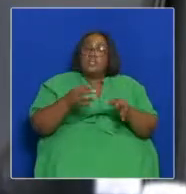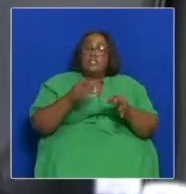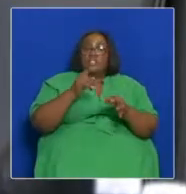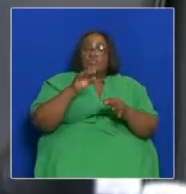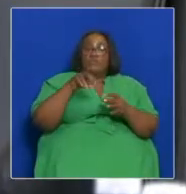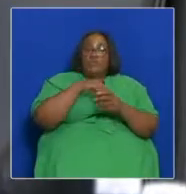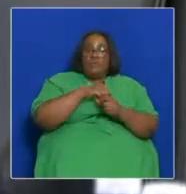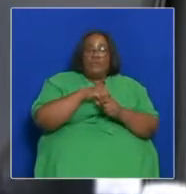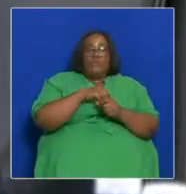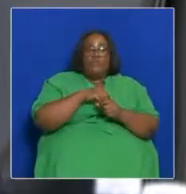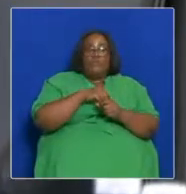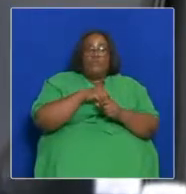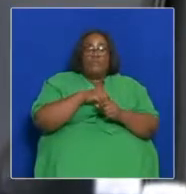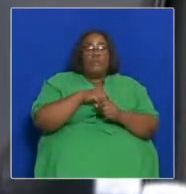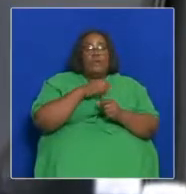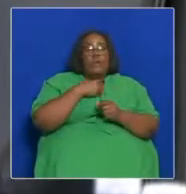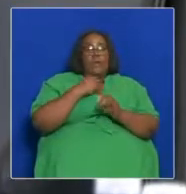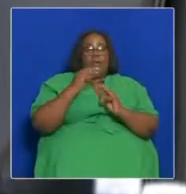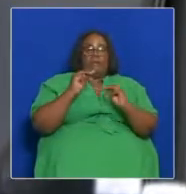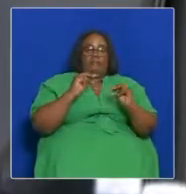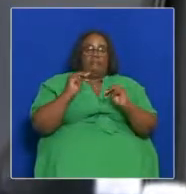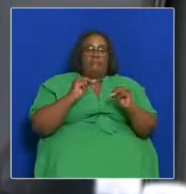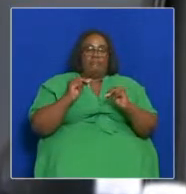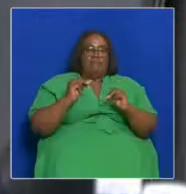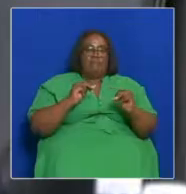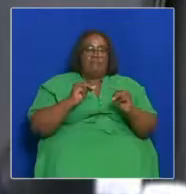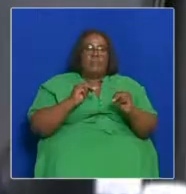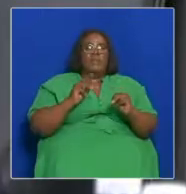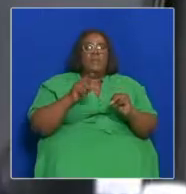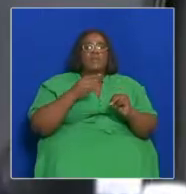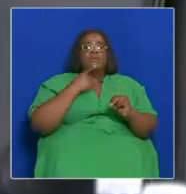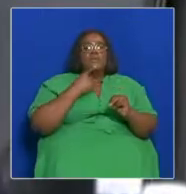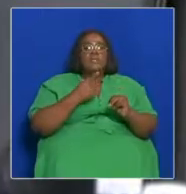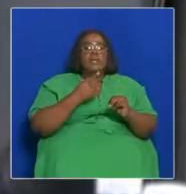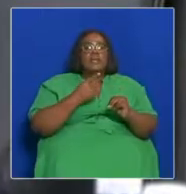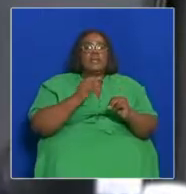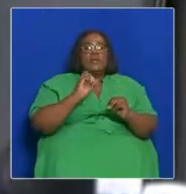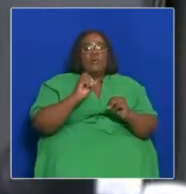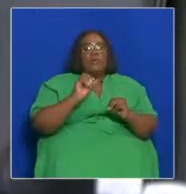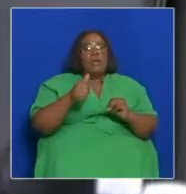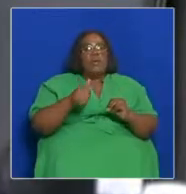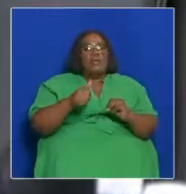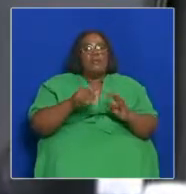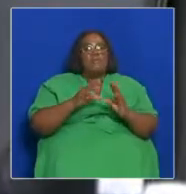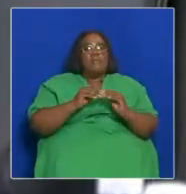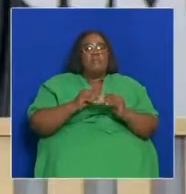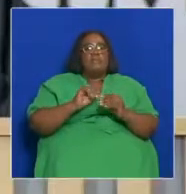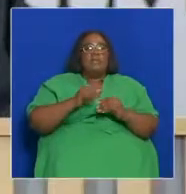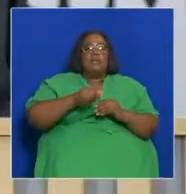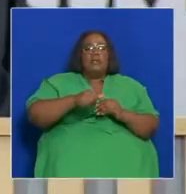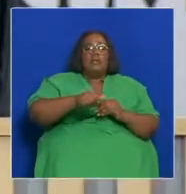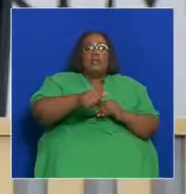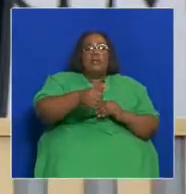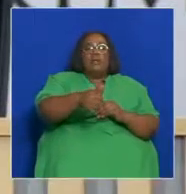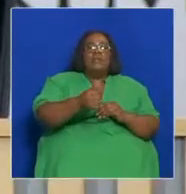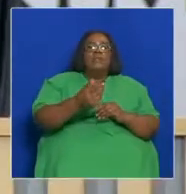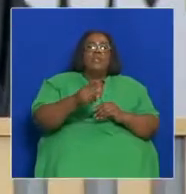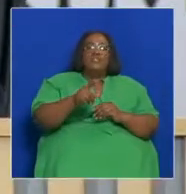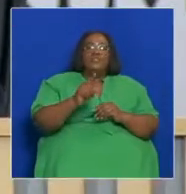this meeting, and then you indicated that there were several other meetings where you had to talk to either. Yes.